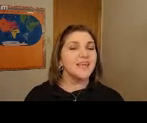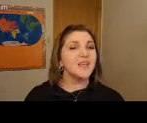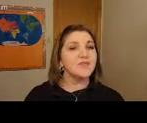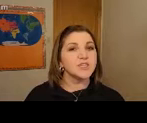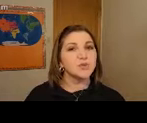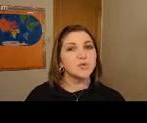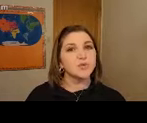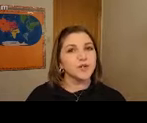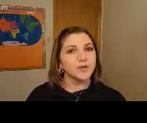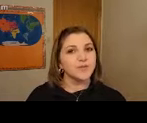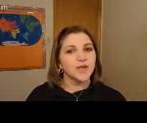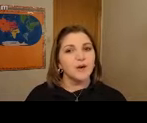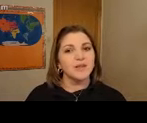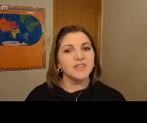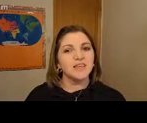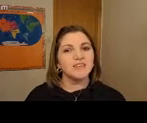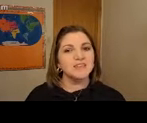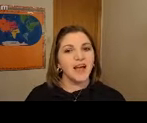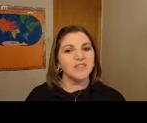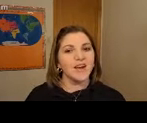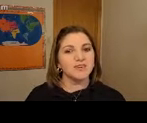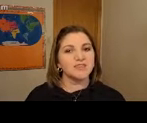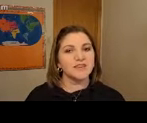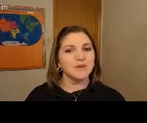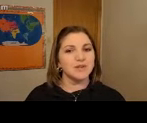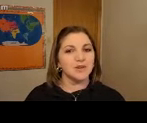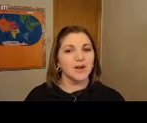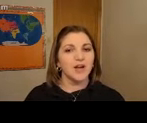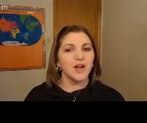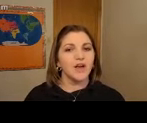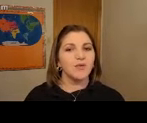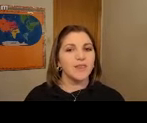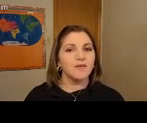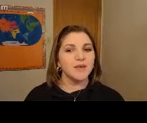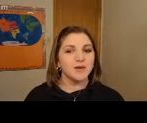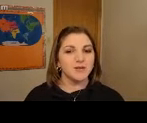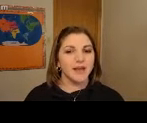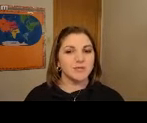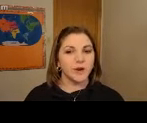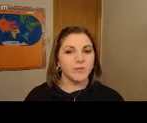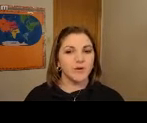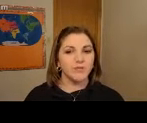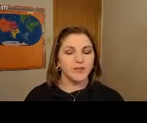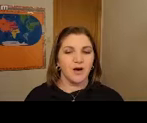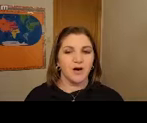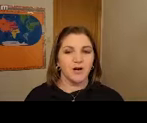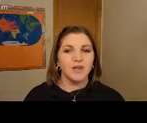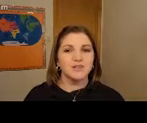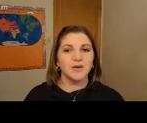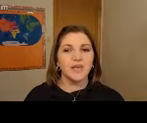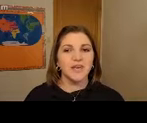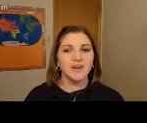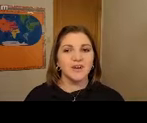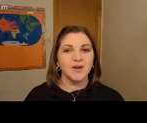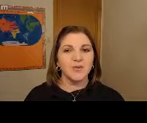the individual fruit, but things that how they are similar go in the middle. That's where both belong.